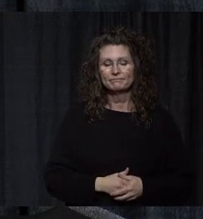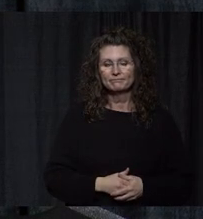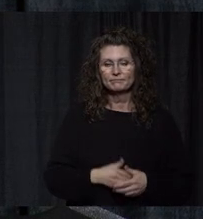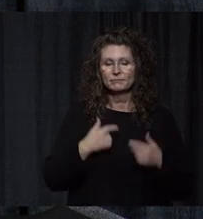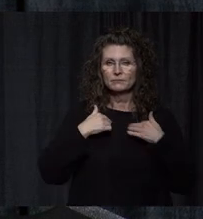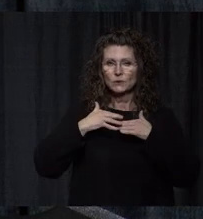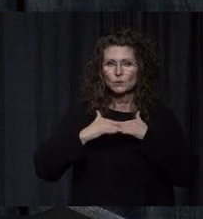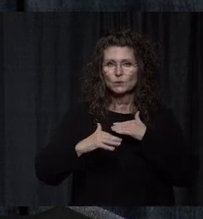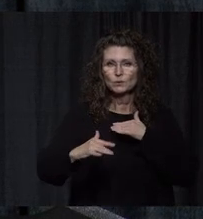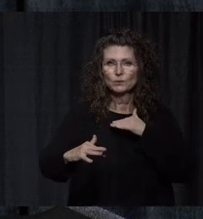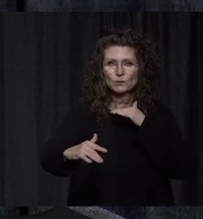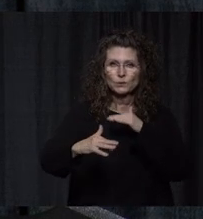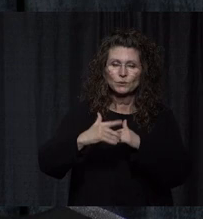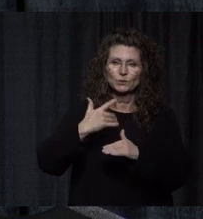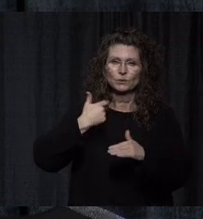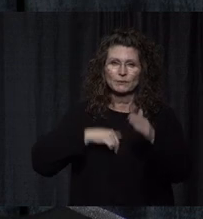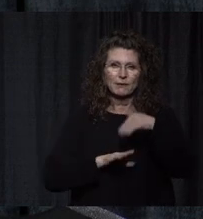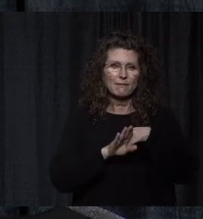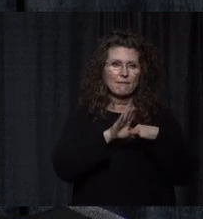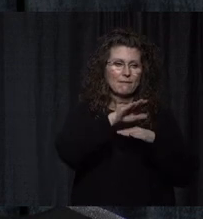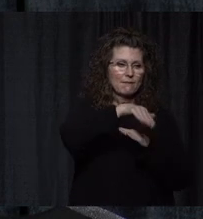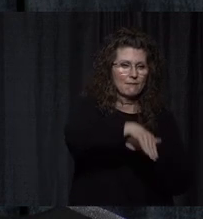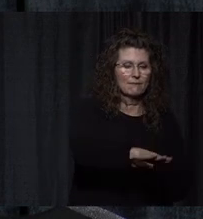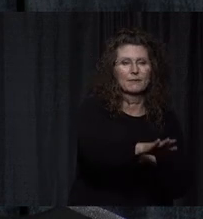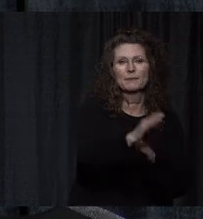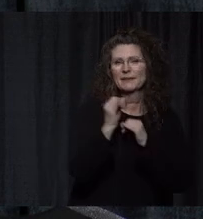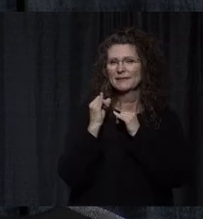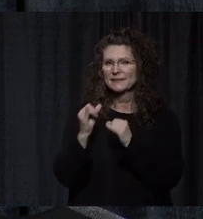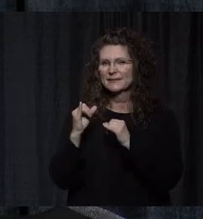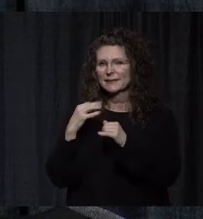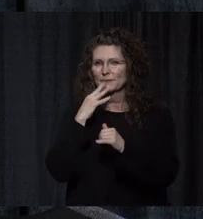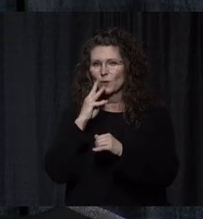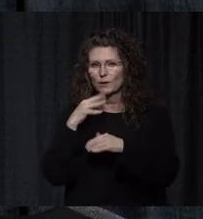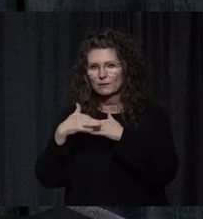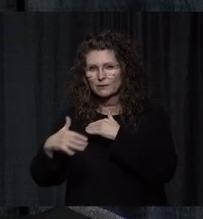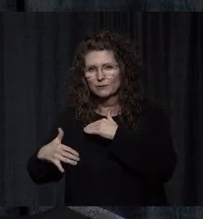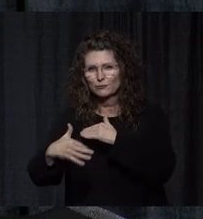Welling and swelling, I bear in the tide.